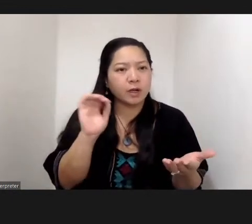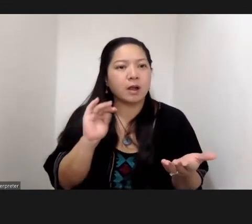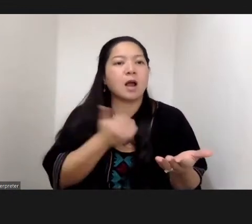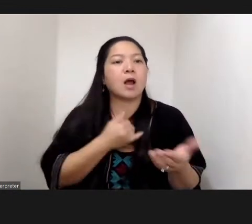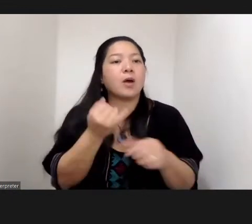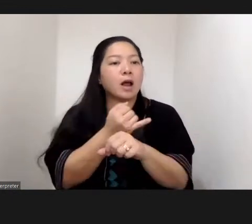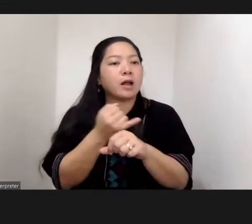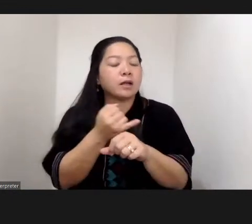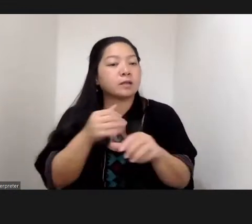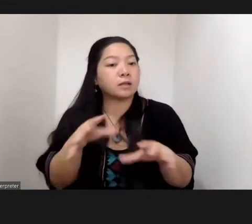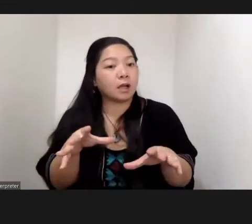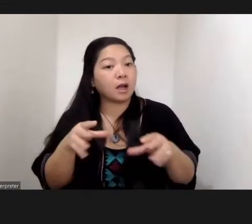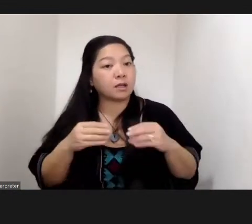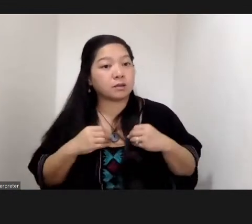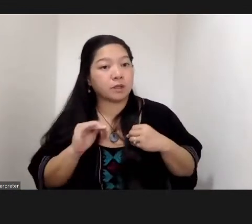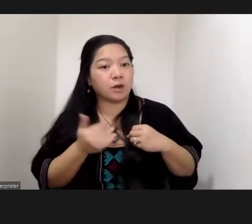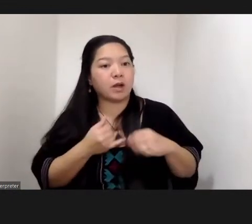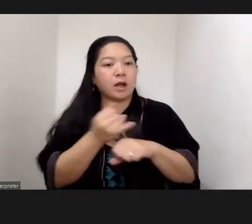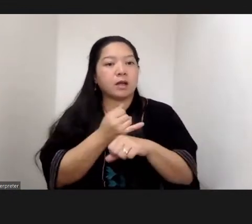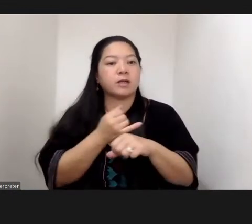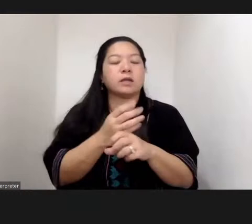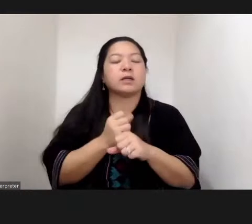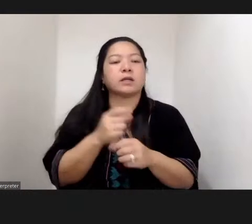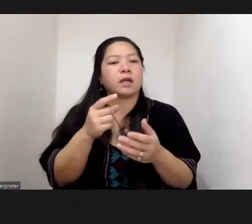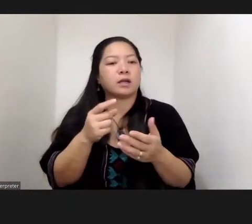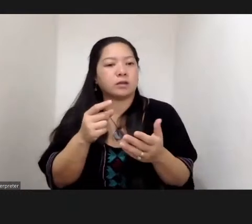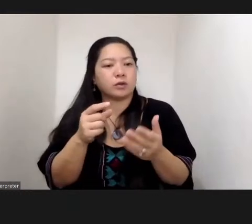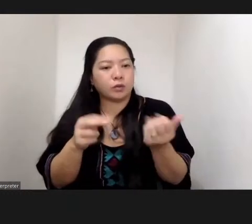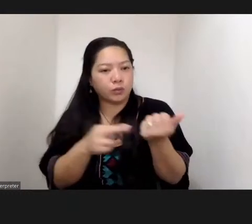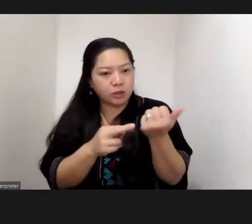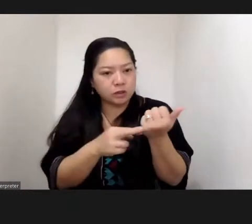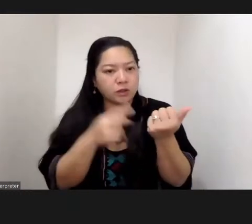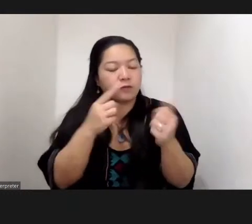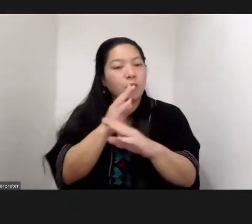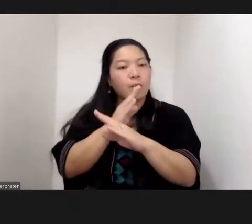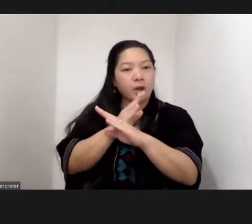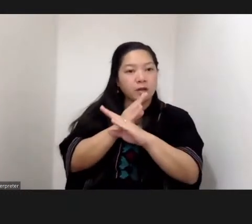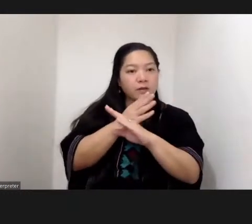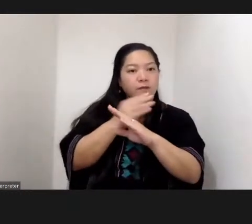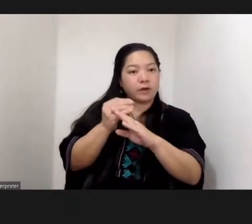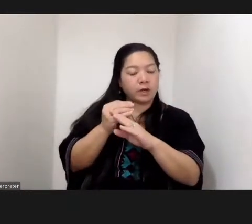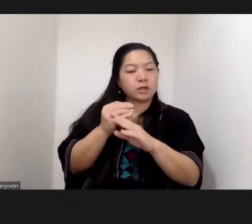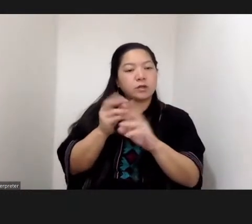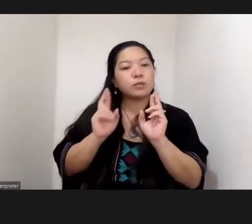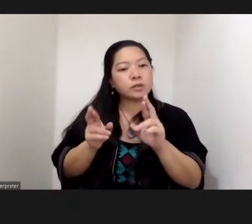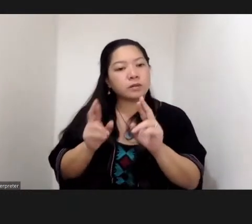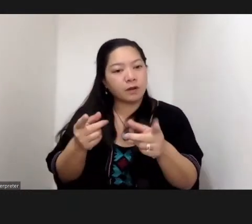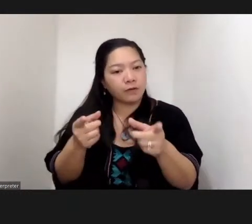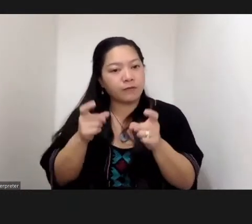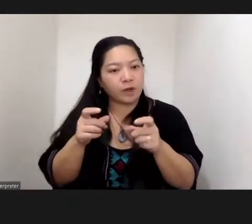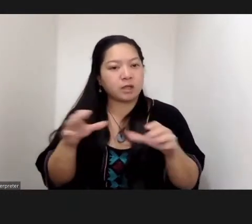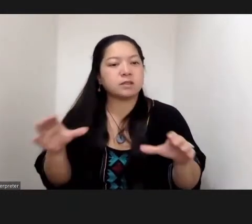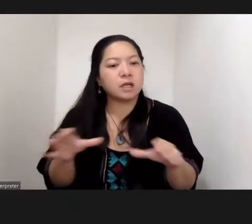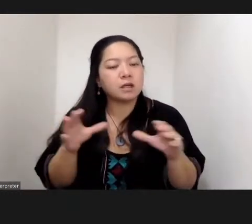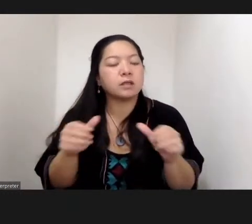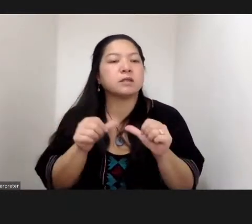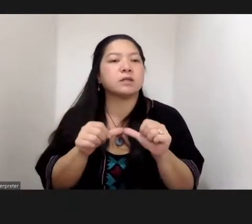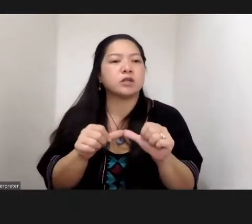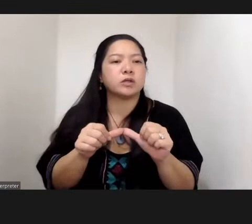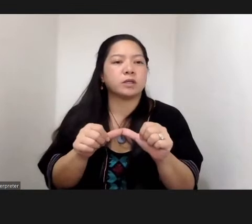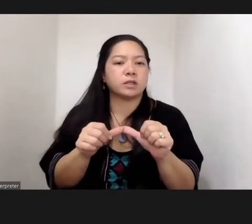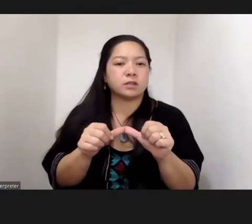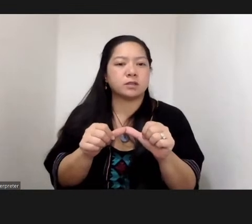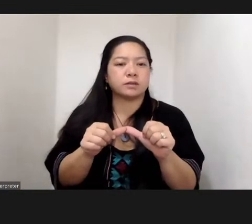critical resources for preventative and responsive actions. It continues to build